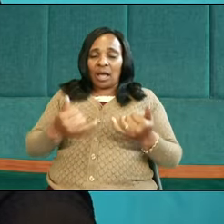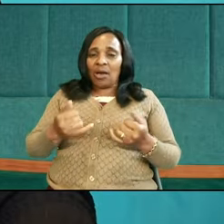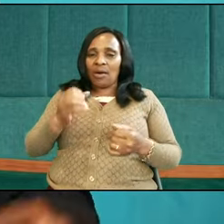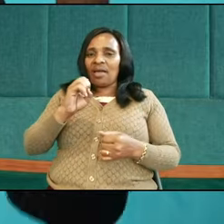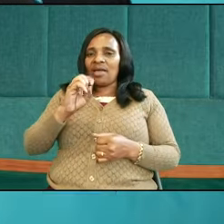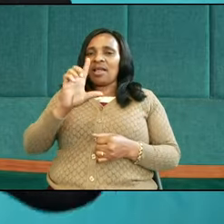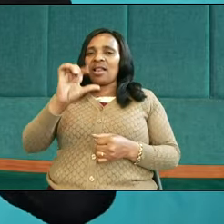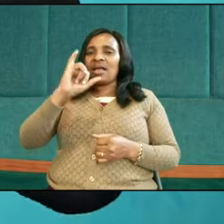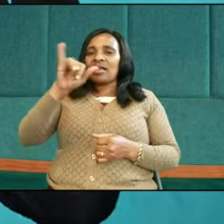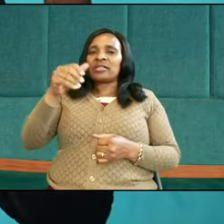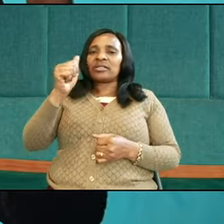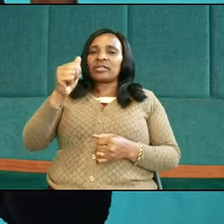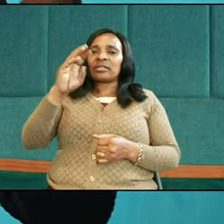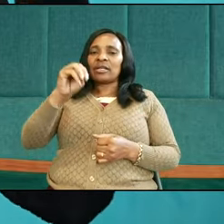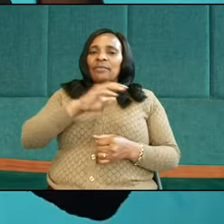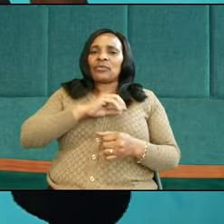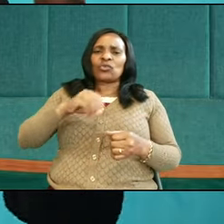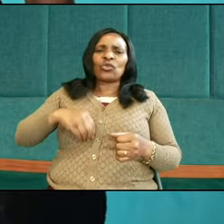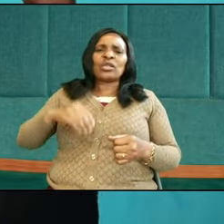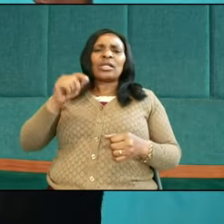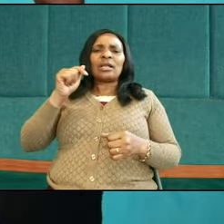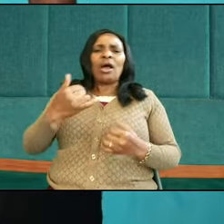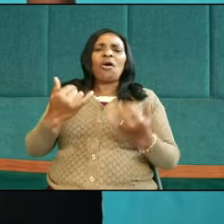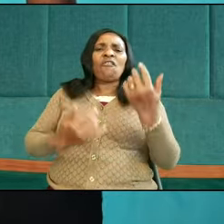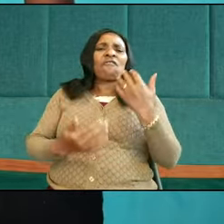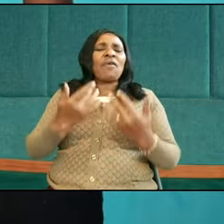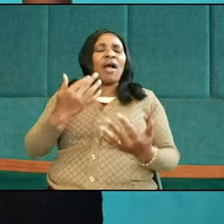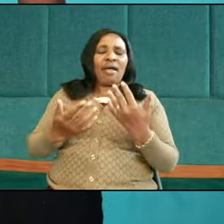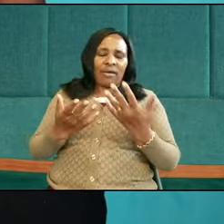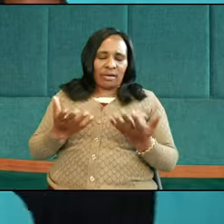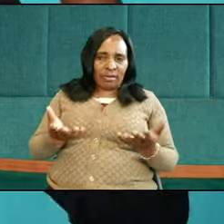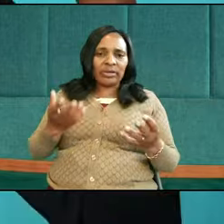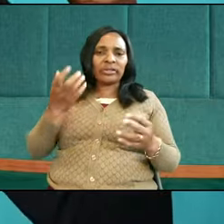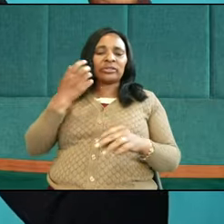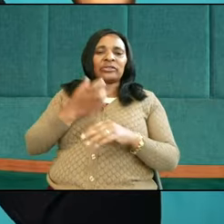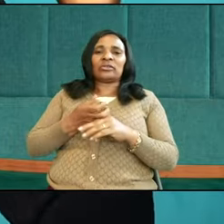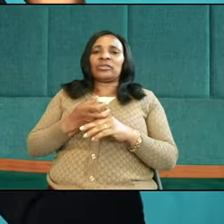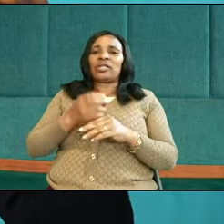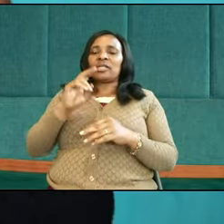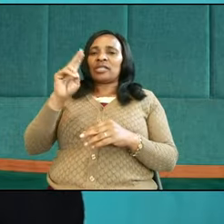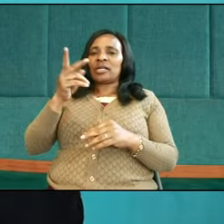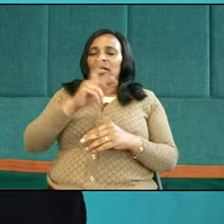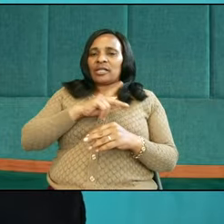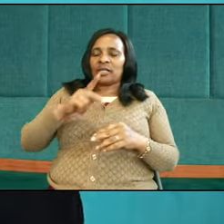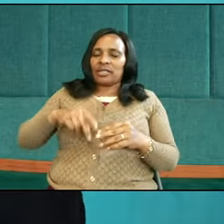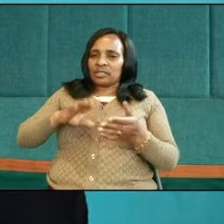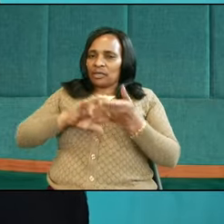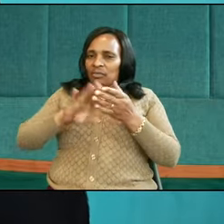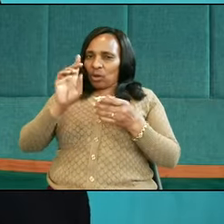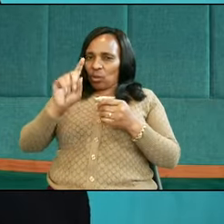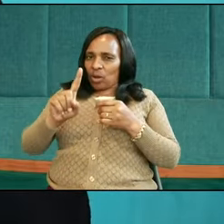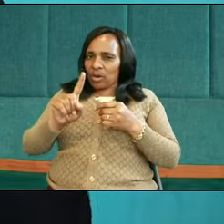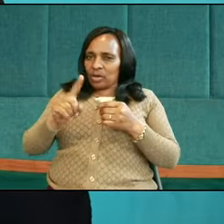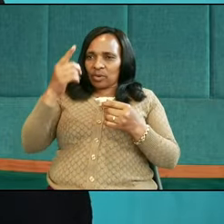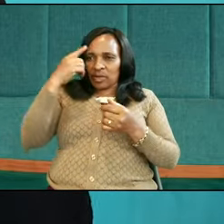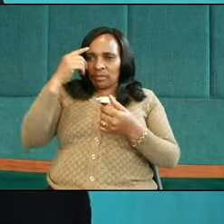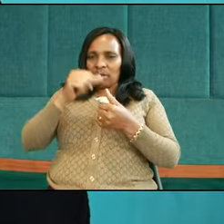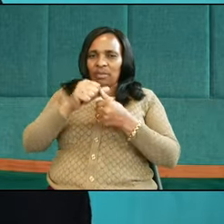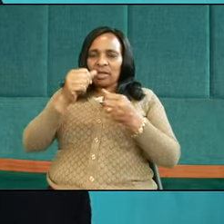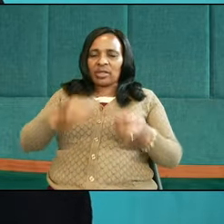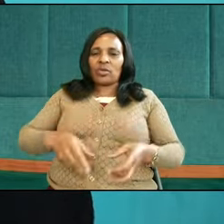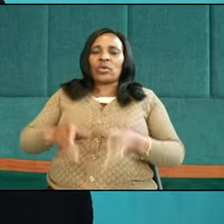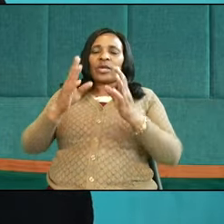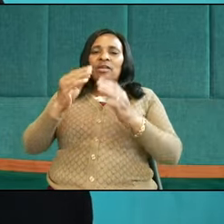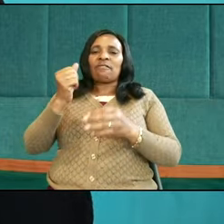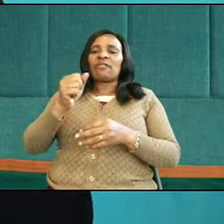mission was that he was here with fire and brimstone. That's how, like in 2 Kings 1, we remember the way like